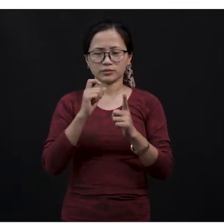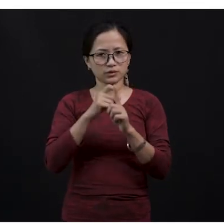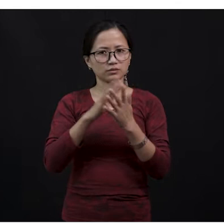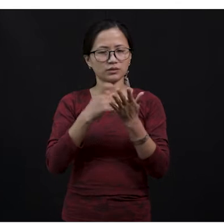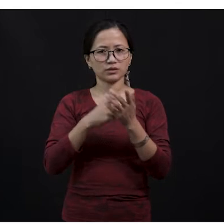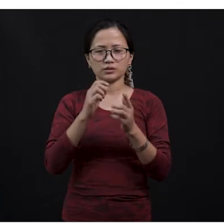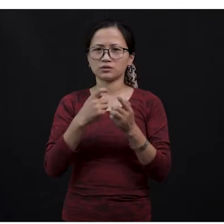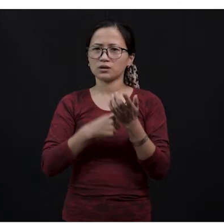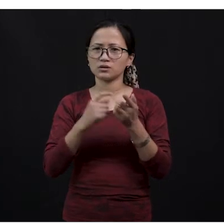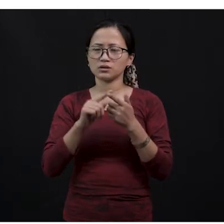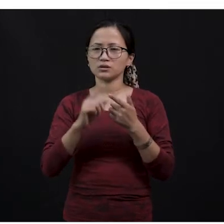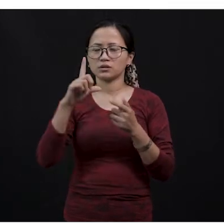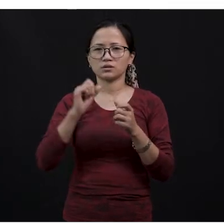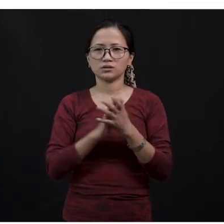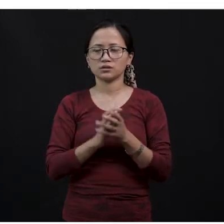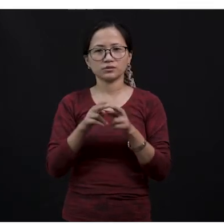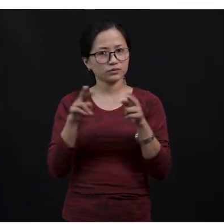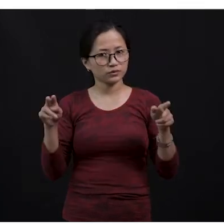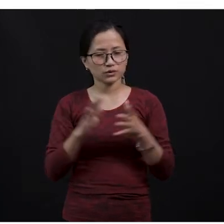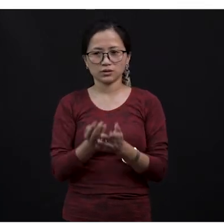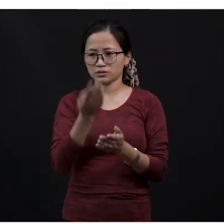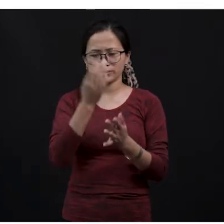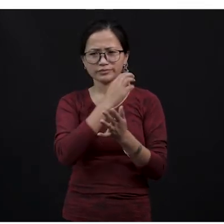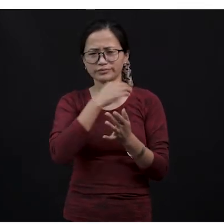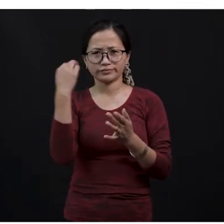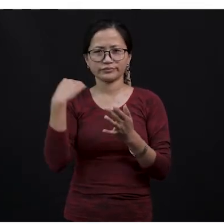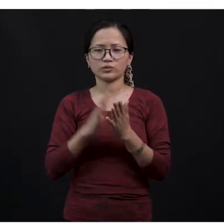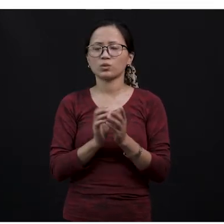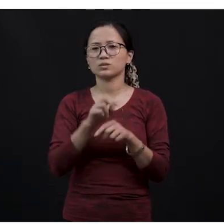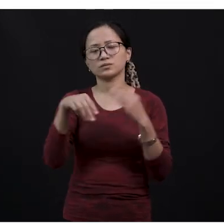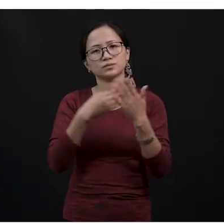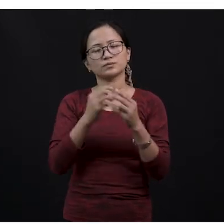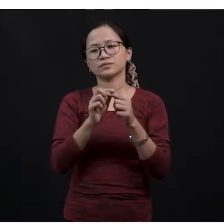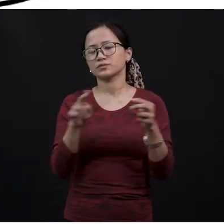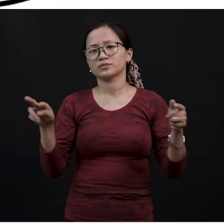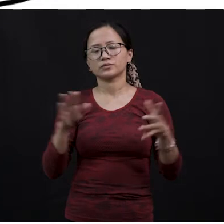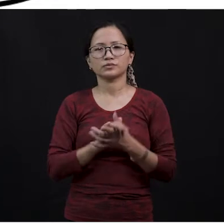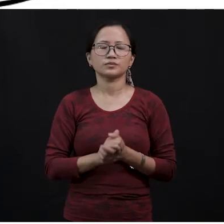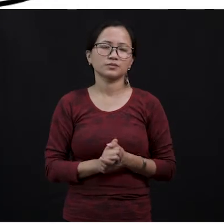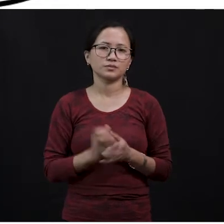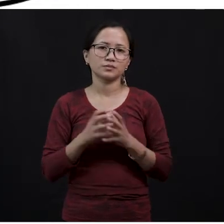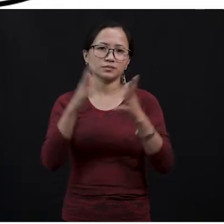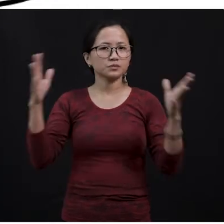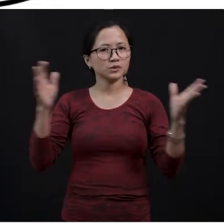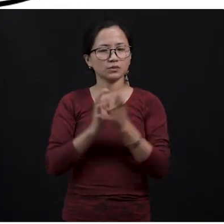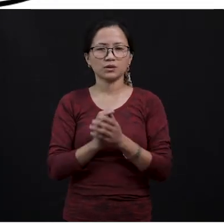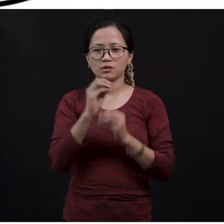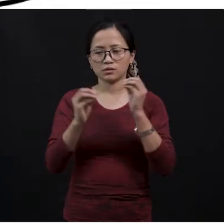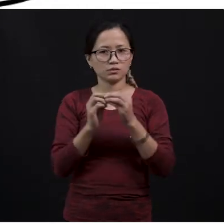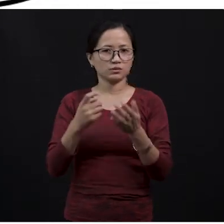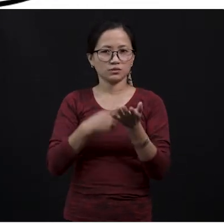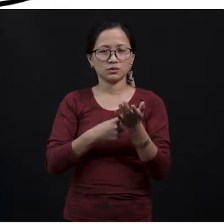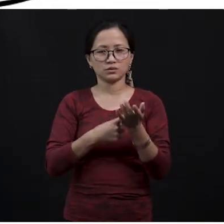everyone who is scholarly is appointed as the Qazi, and especially if he knows more about religion. Battuta was sent